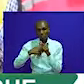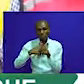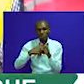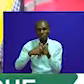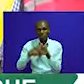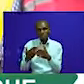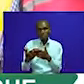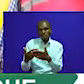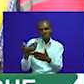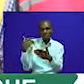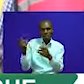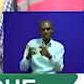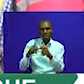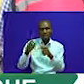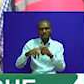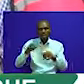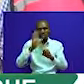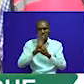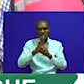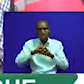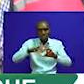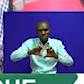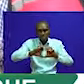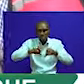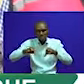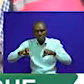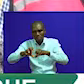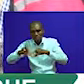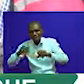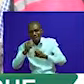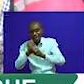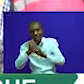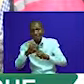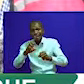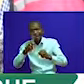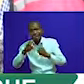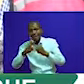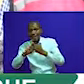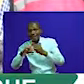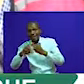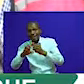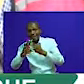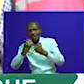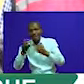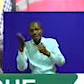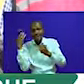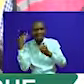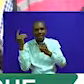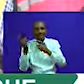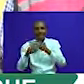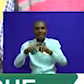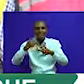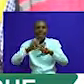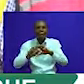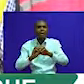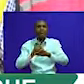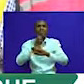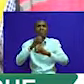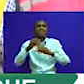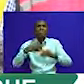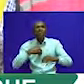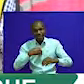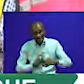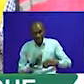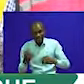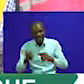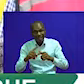before is an Amco culvert that was done long time ago in the 60s. So over time it has worn out, and